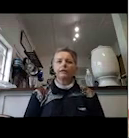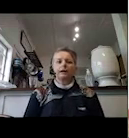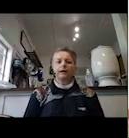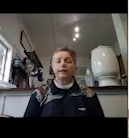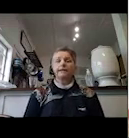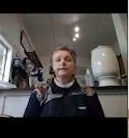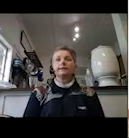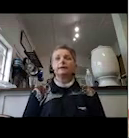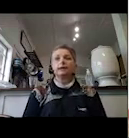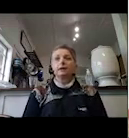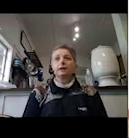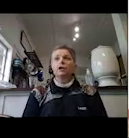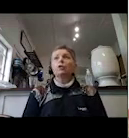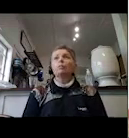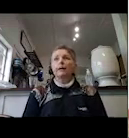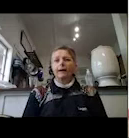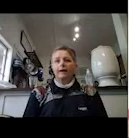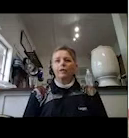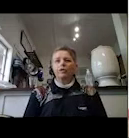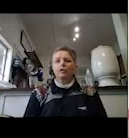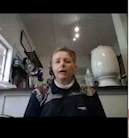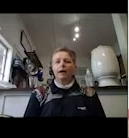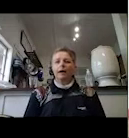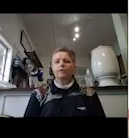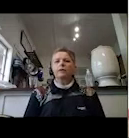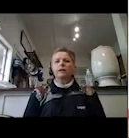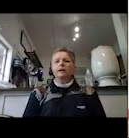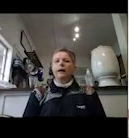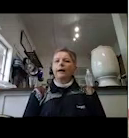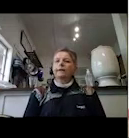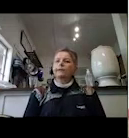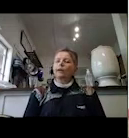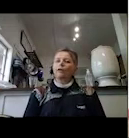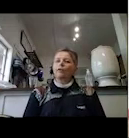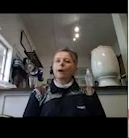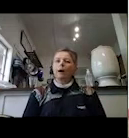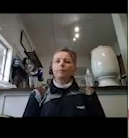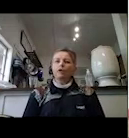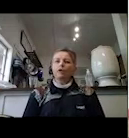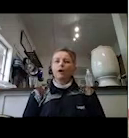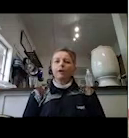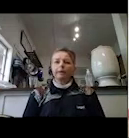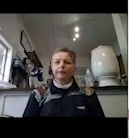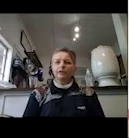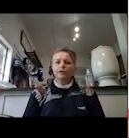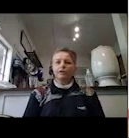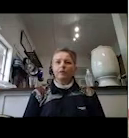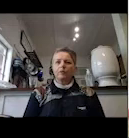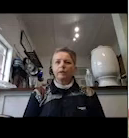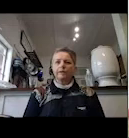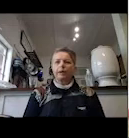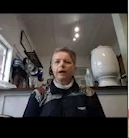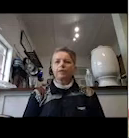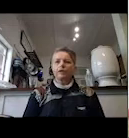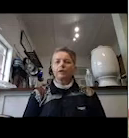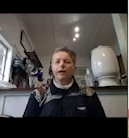includes accessing your bank account on your behalf. And so you would only be allowed to do that